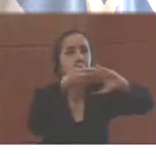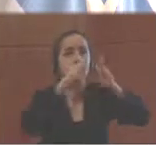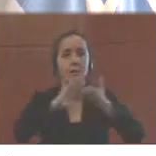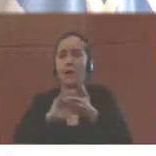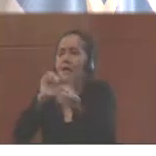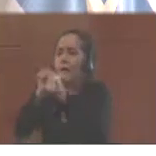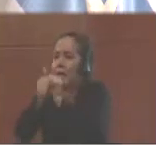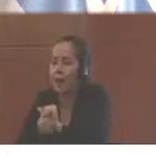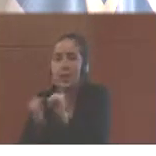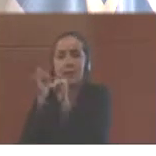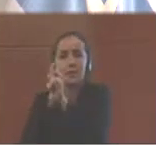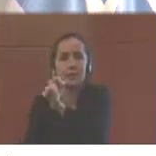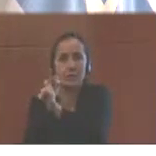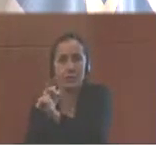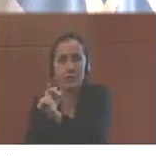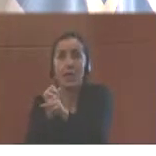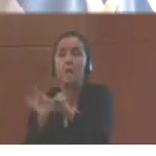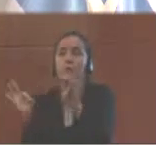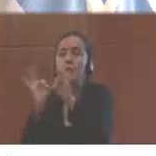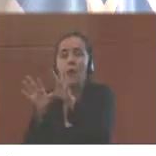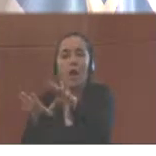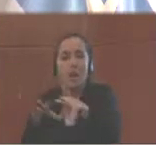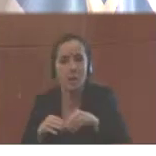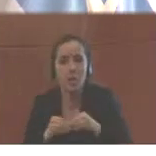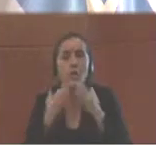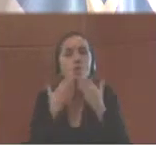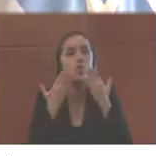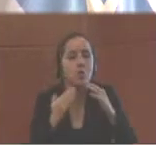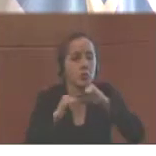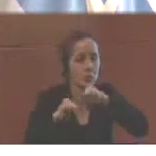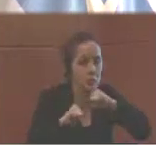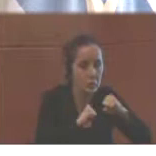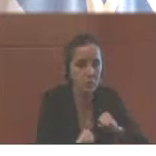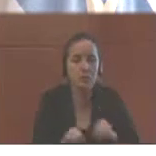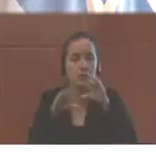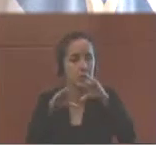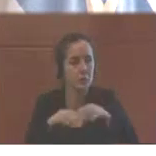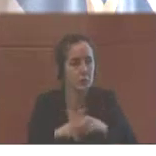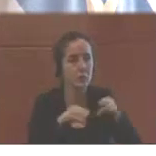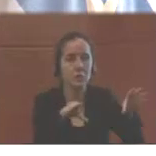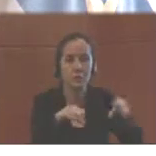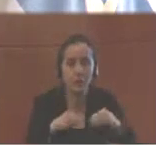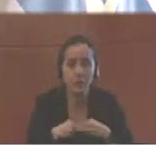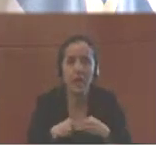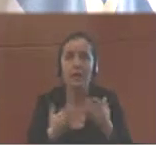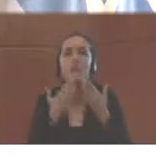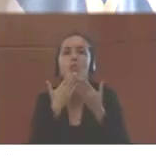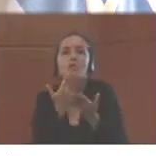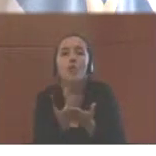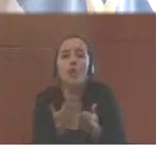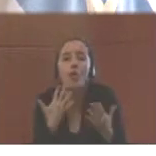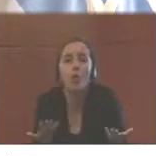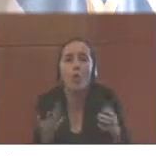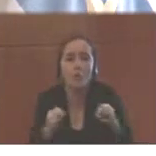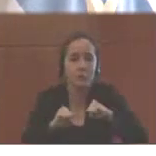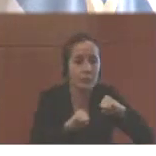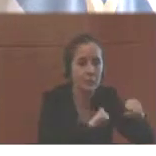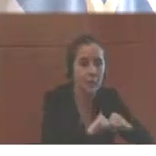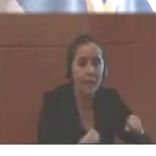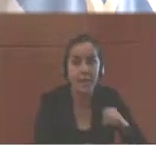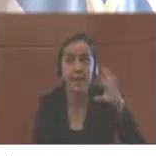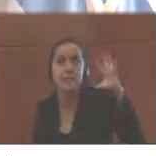community, and with each a city, so that every suitable behavior